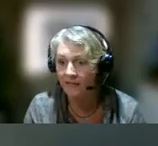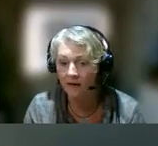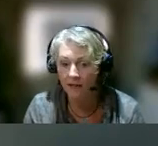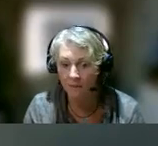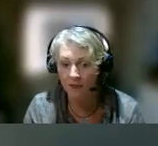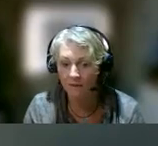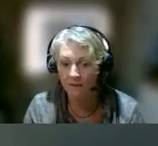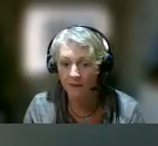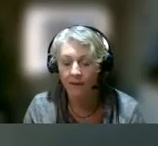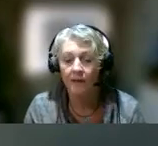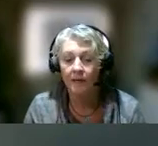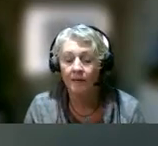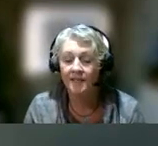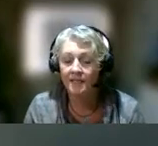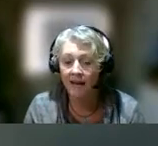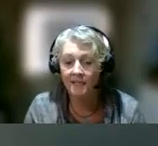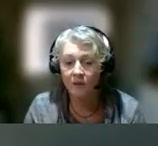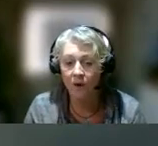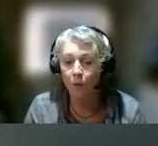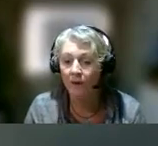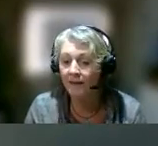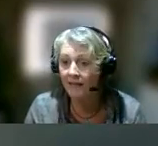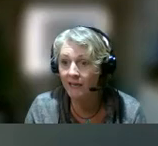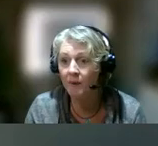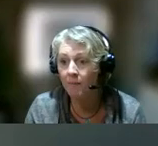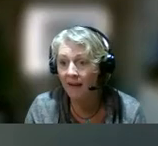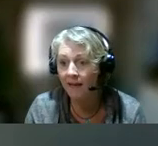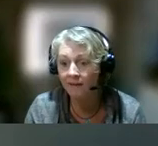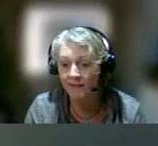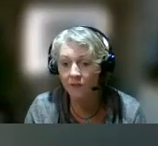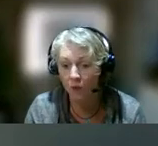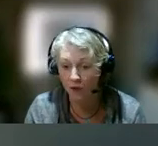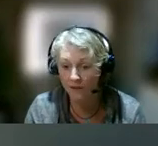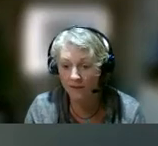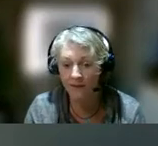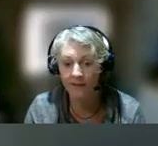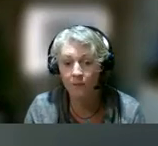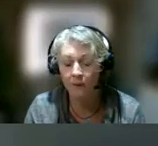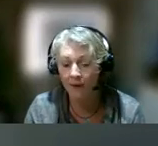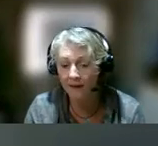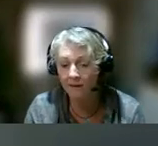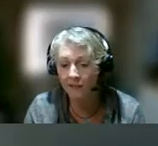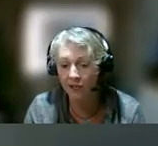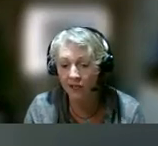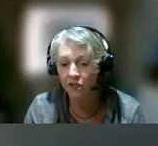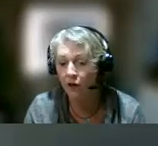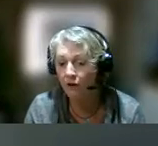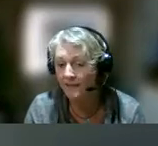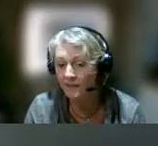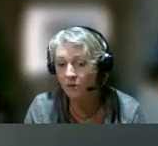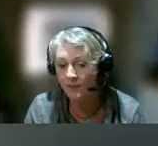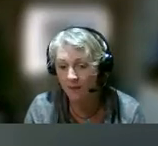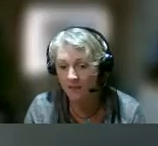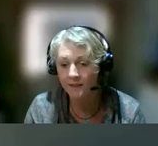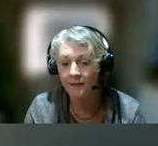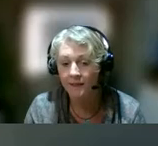our state hospitals. The status quo will keep making this worse unless we radically change our